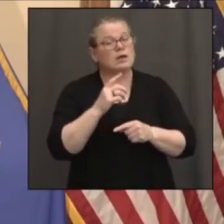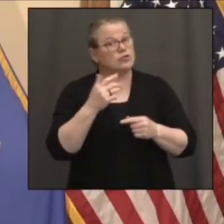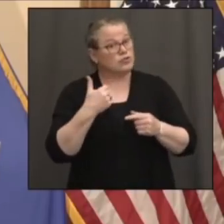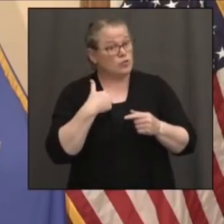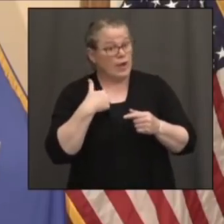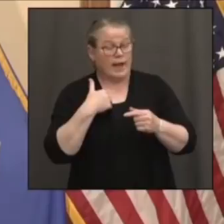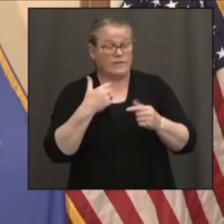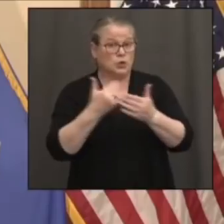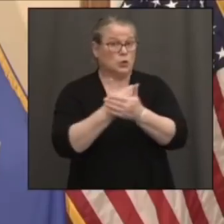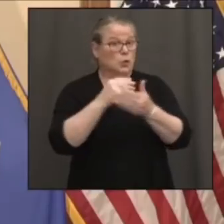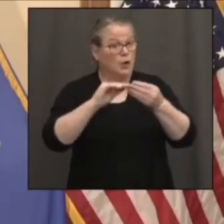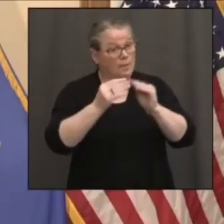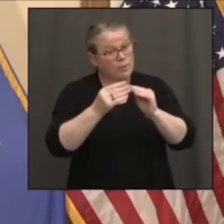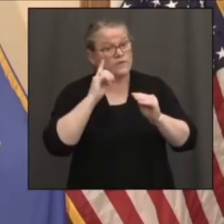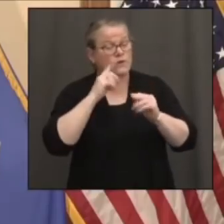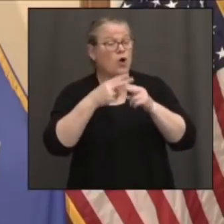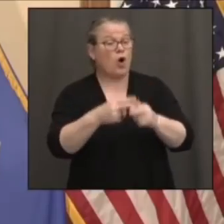immunity?